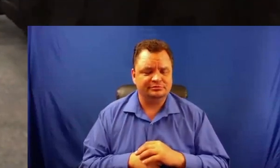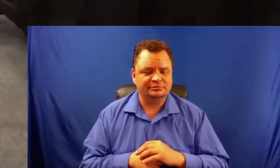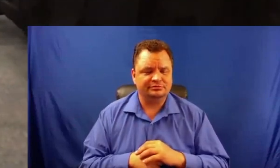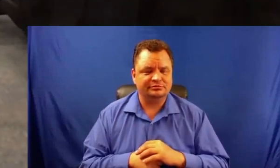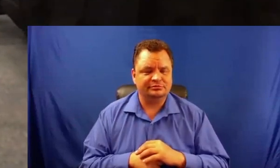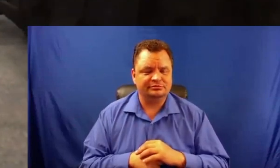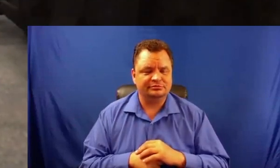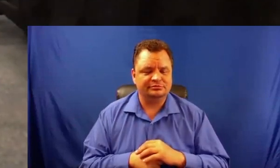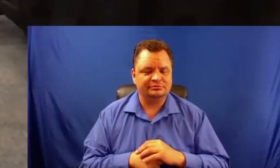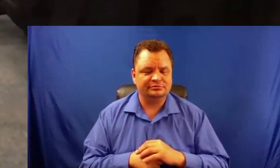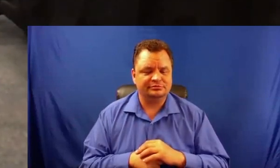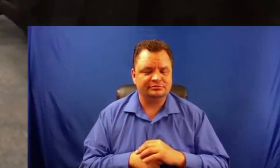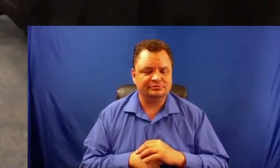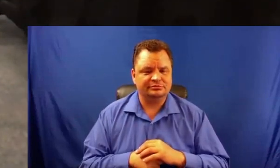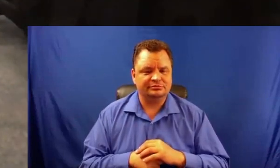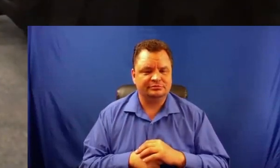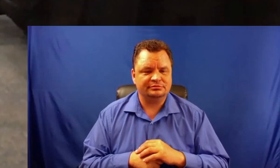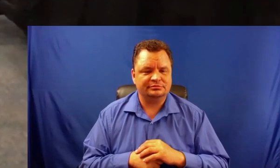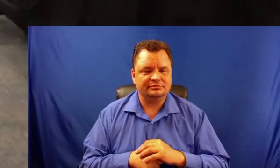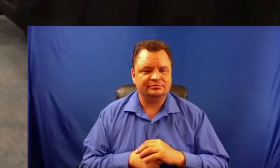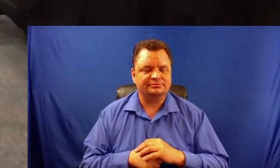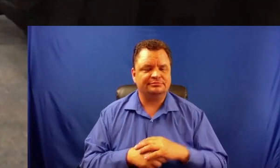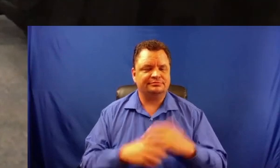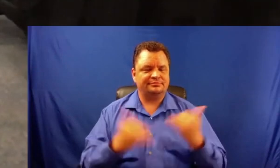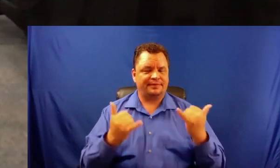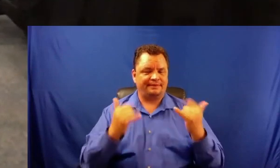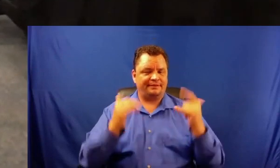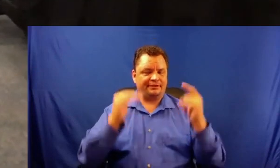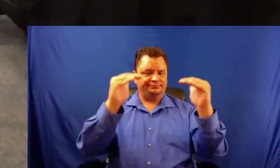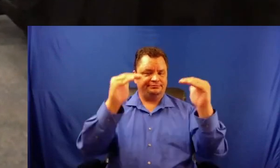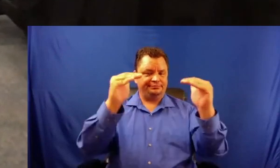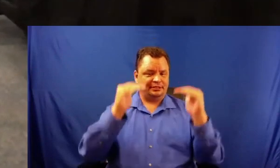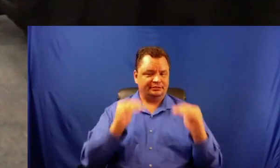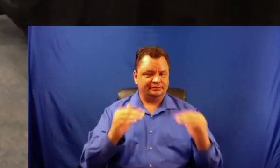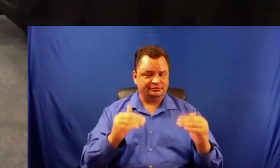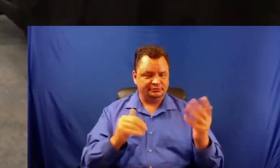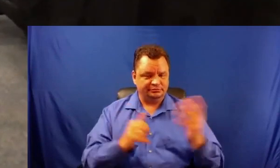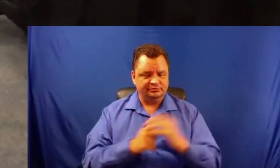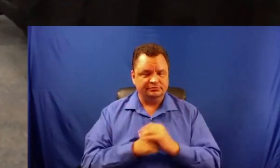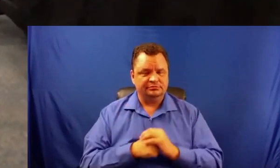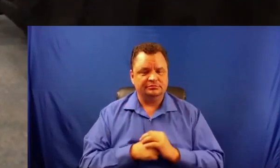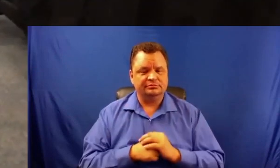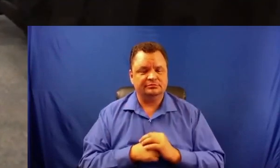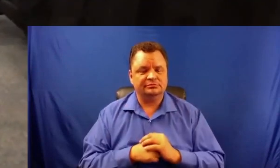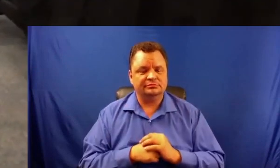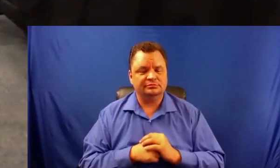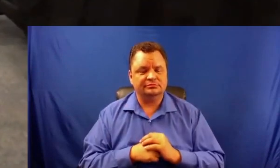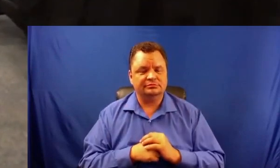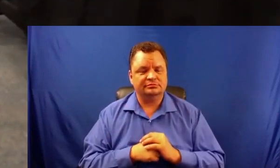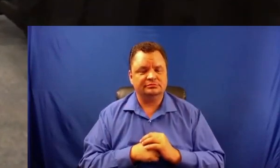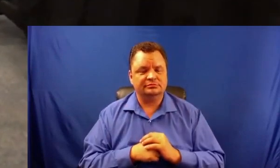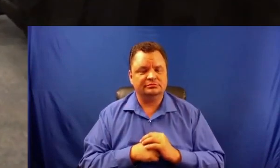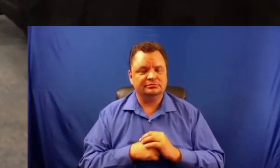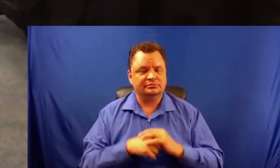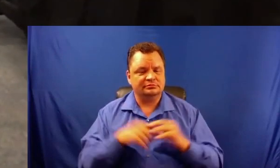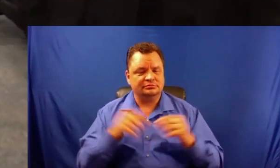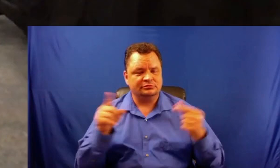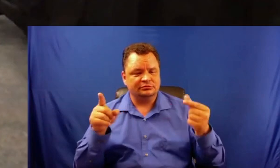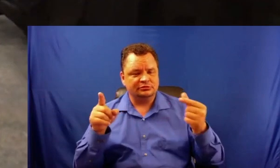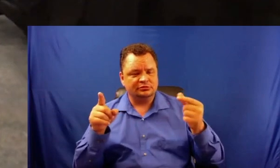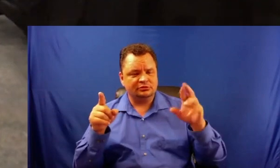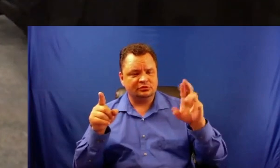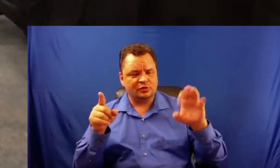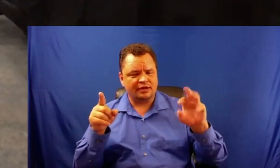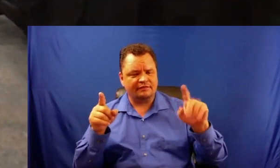Next on the list is, who signed up is Gretel Reich. Welcome,